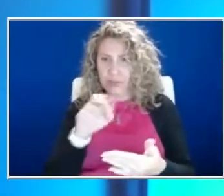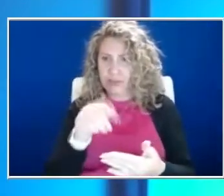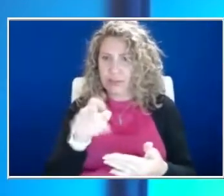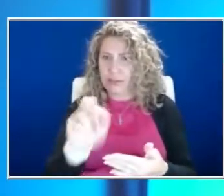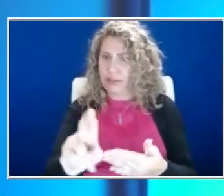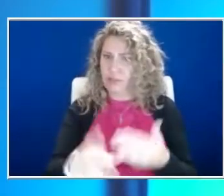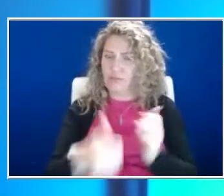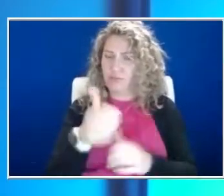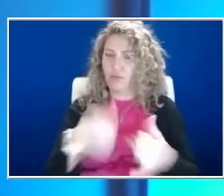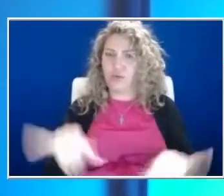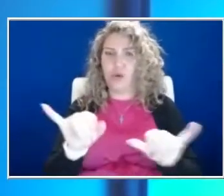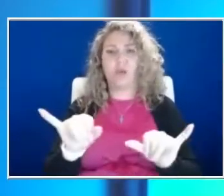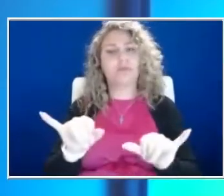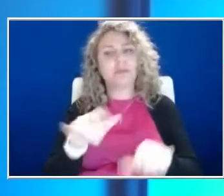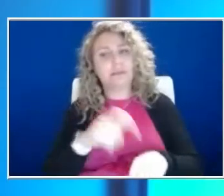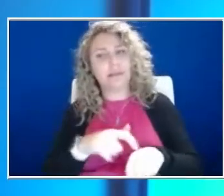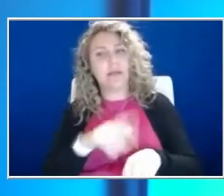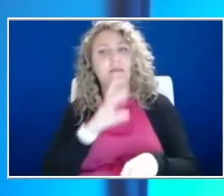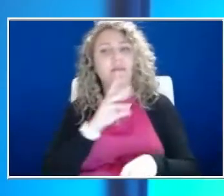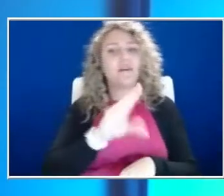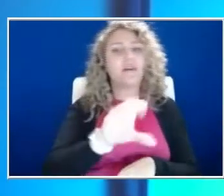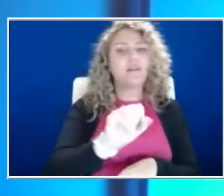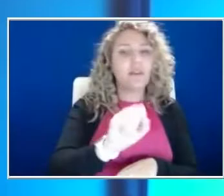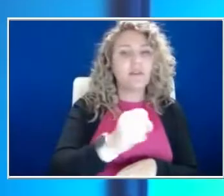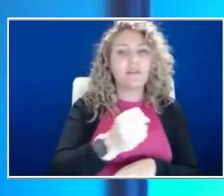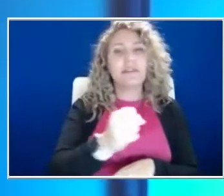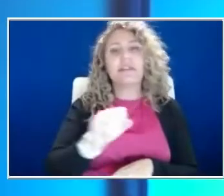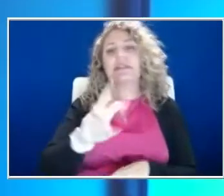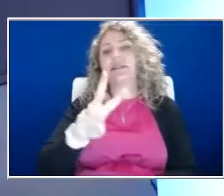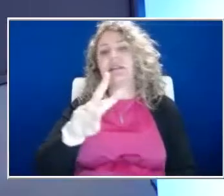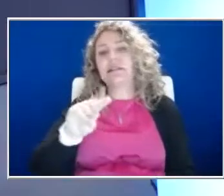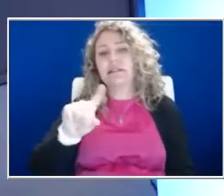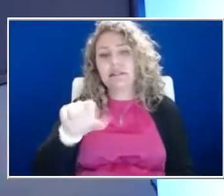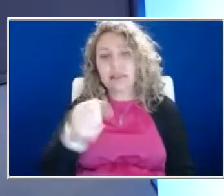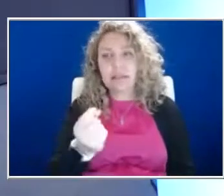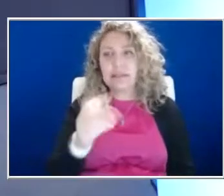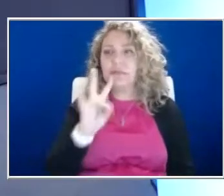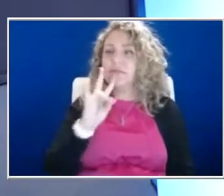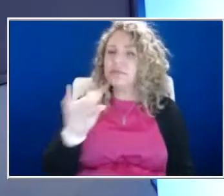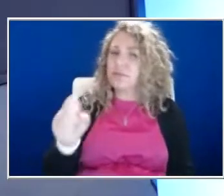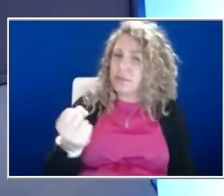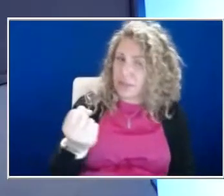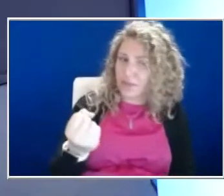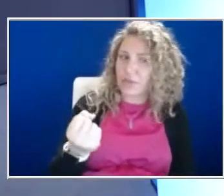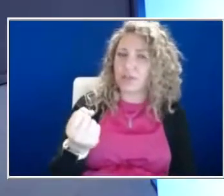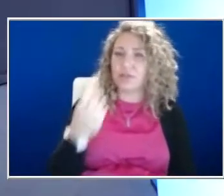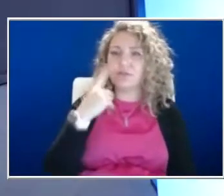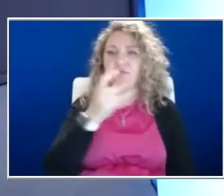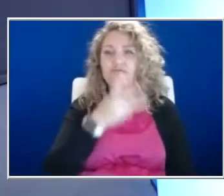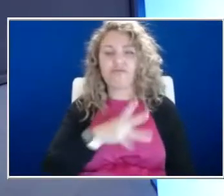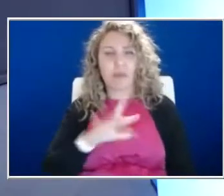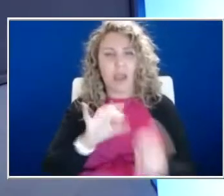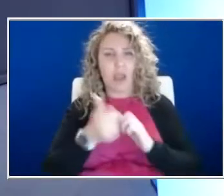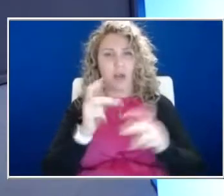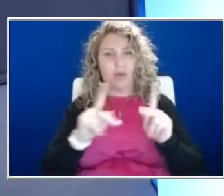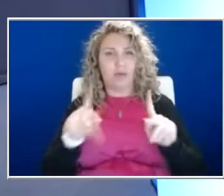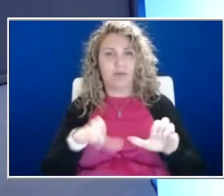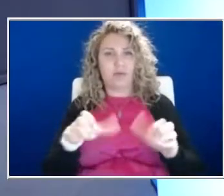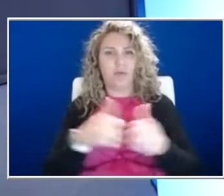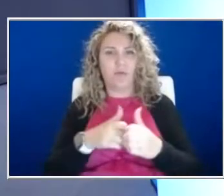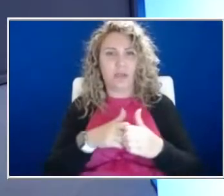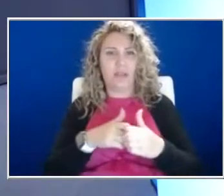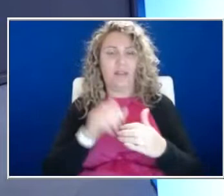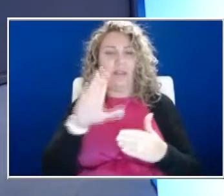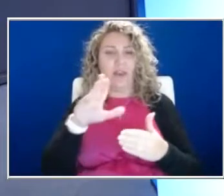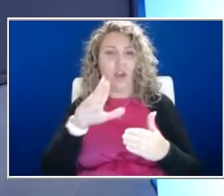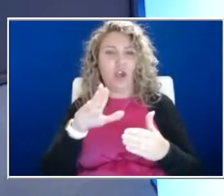the 50s, 60s, and 70s for women. Are people, how are people doing with their screenings? We know COVID had a